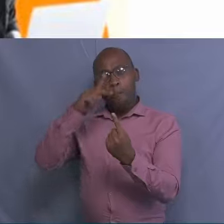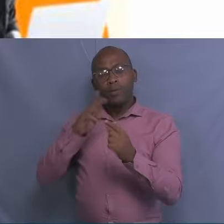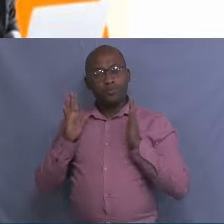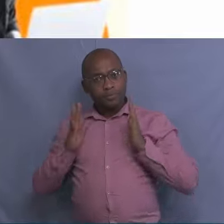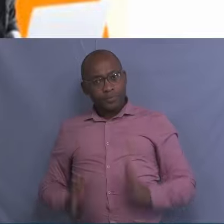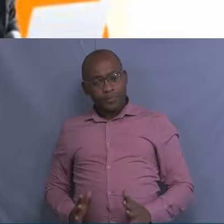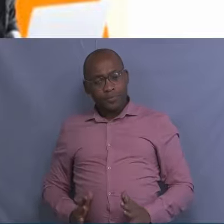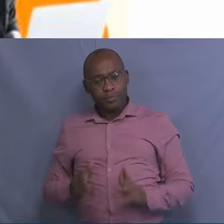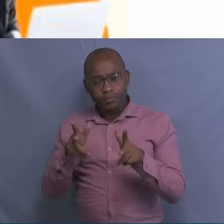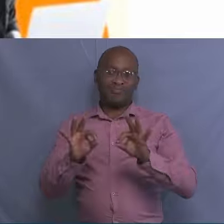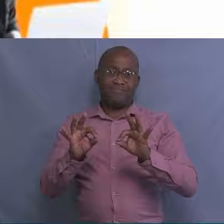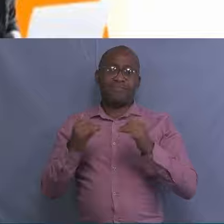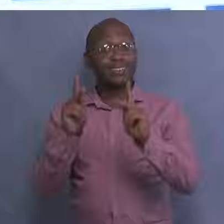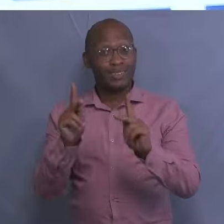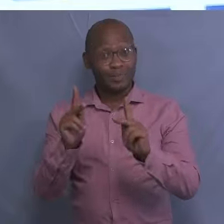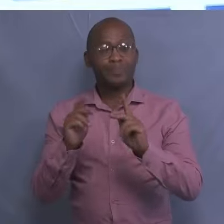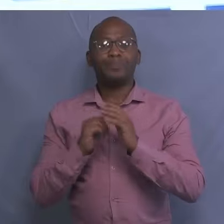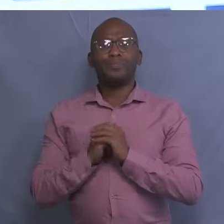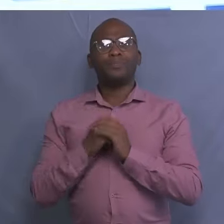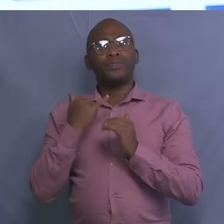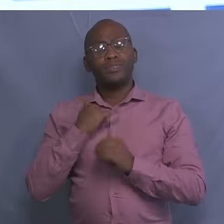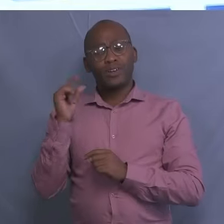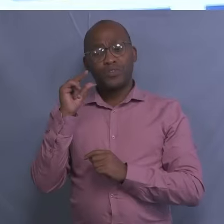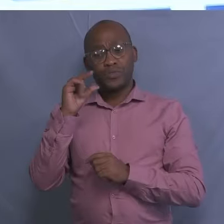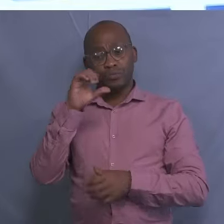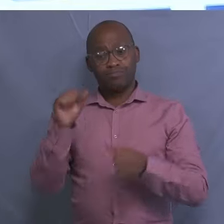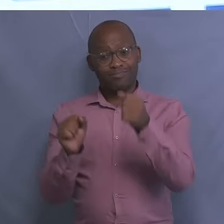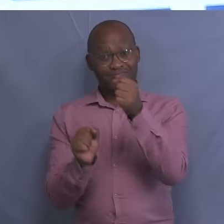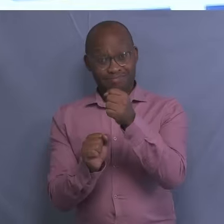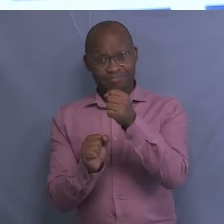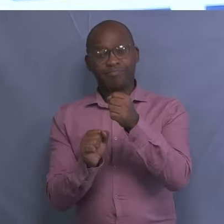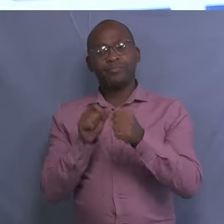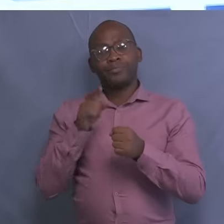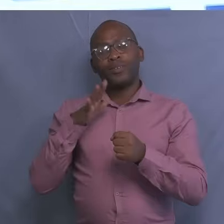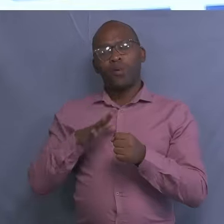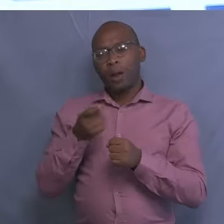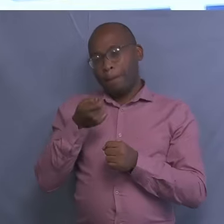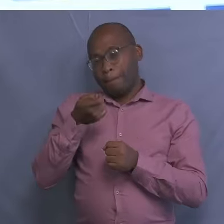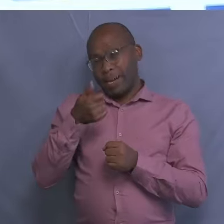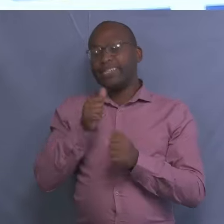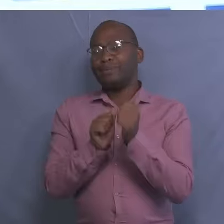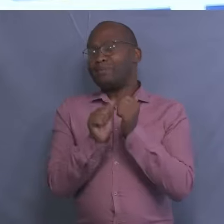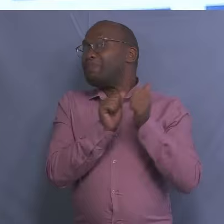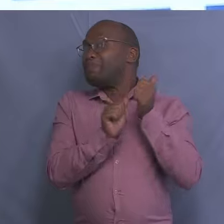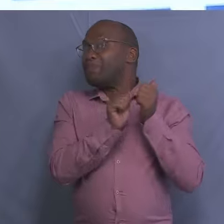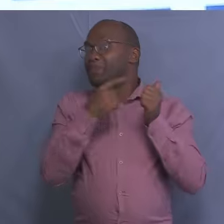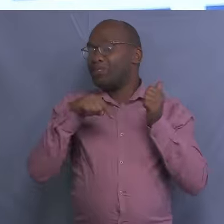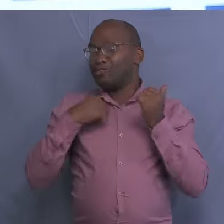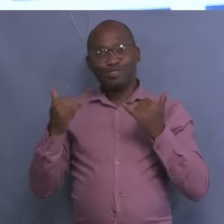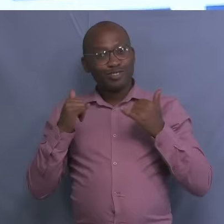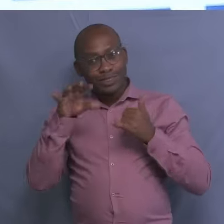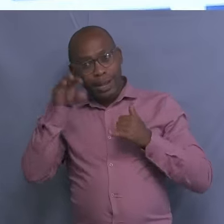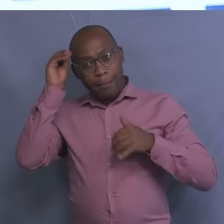a positive impression. I'd like us to just have a quick recap of our lesson and just